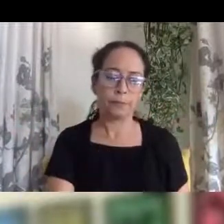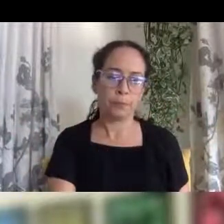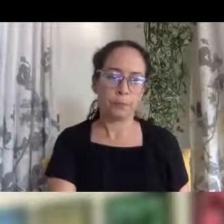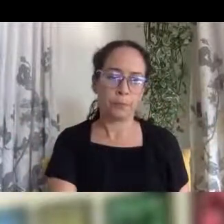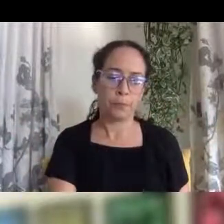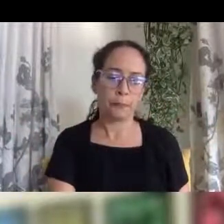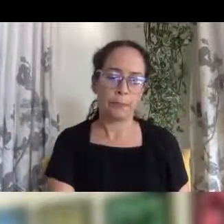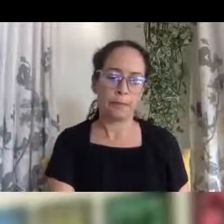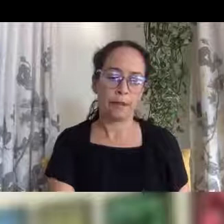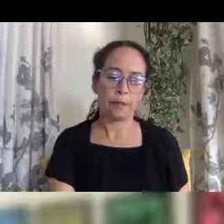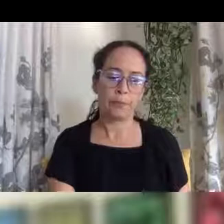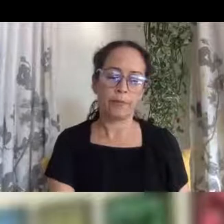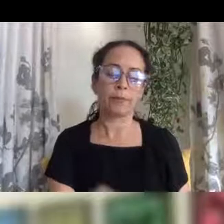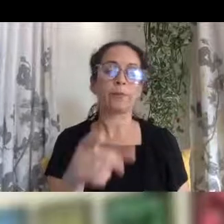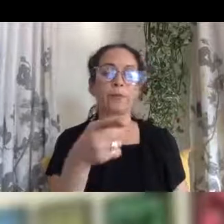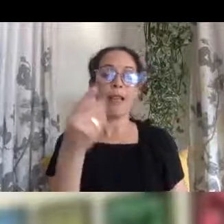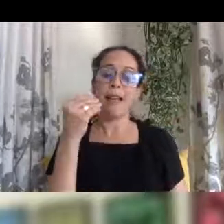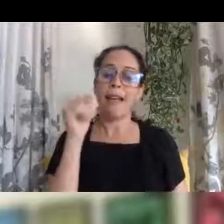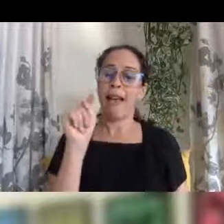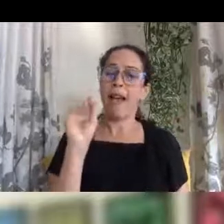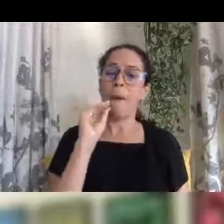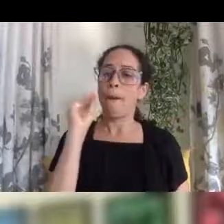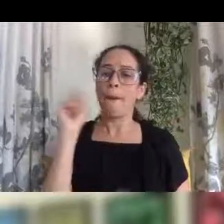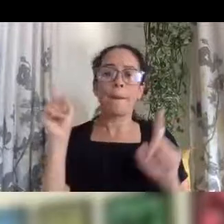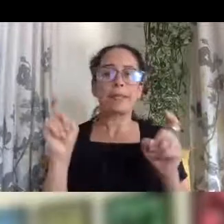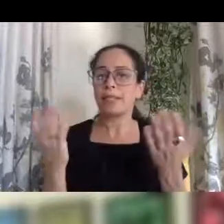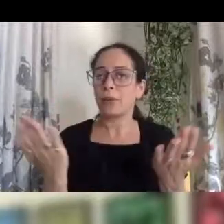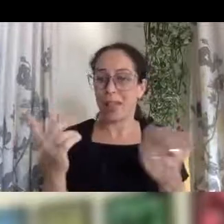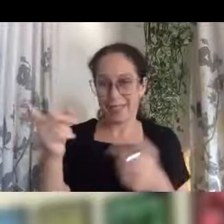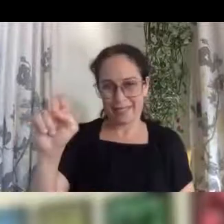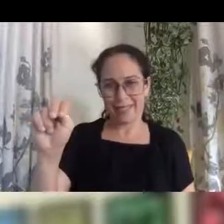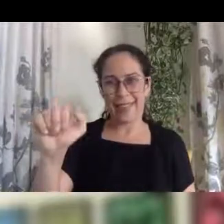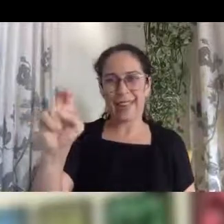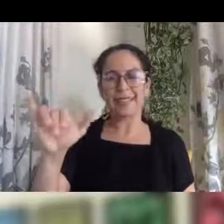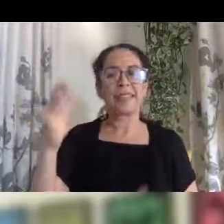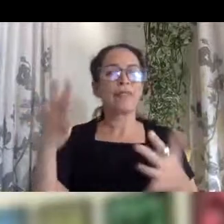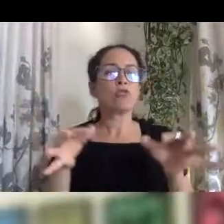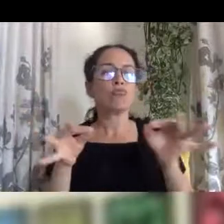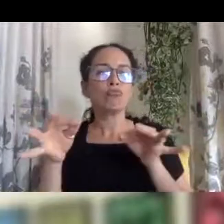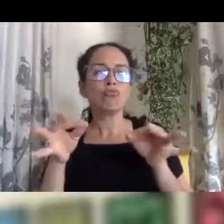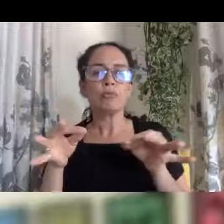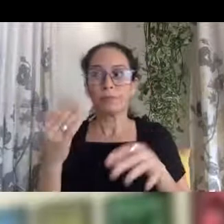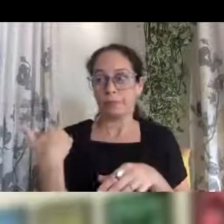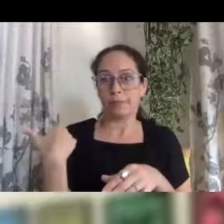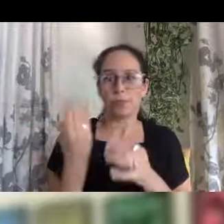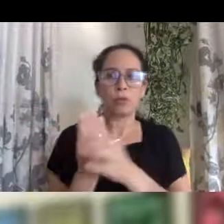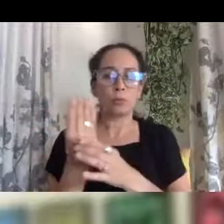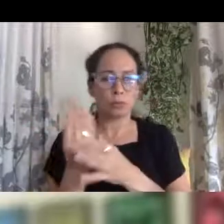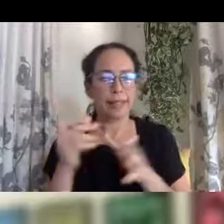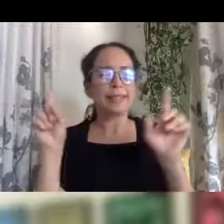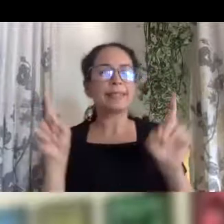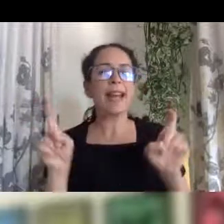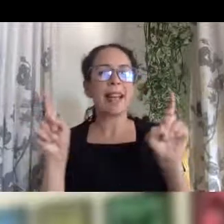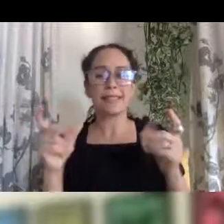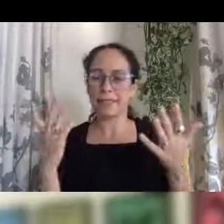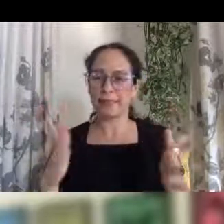So what is at-home testing? So as Nancy mentioned, you guys had done testing at school in the spring, and this is very similar